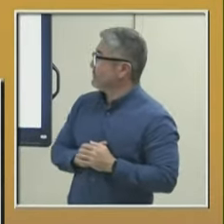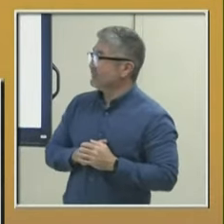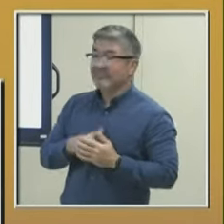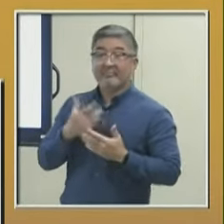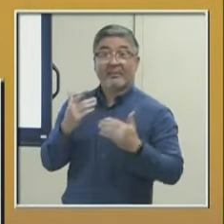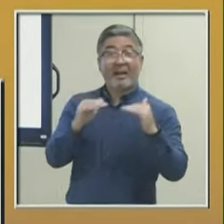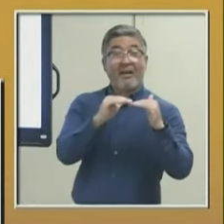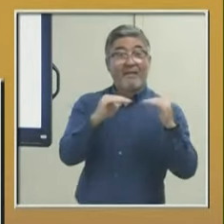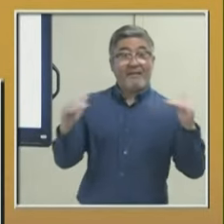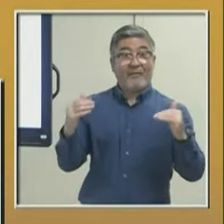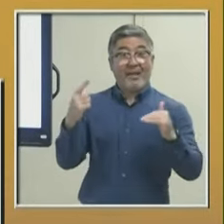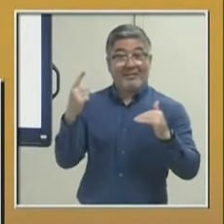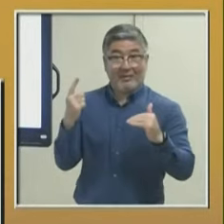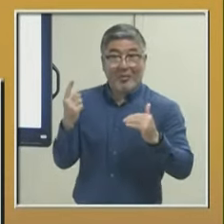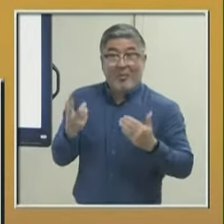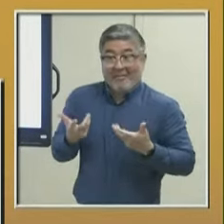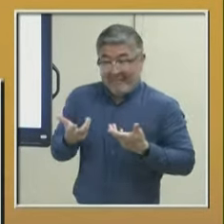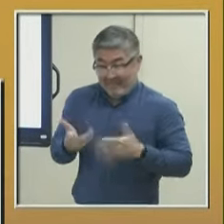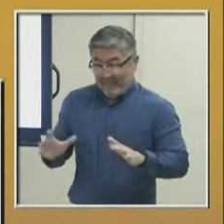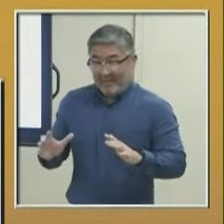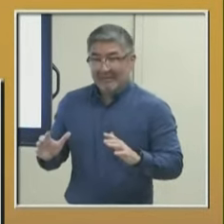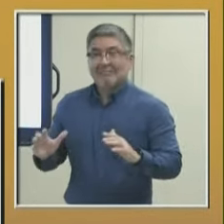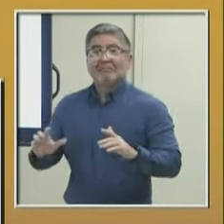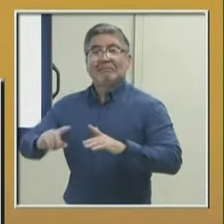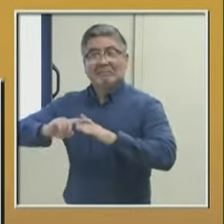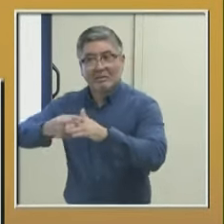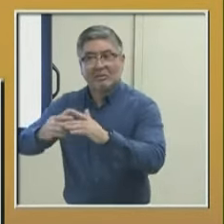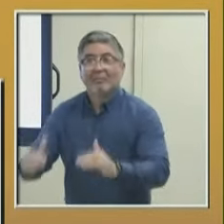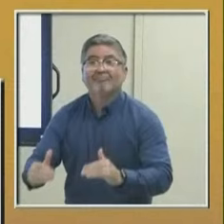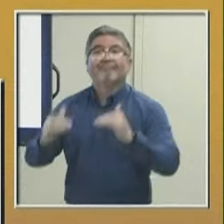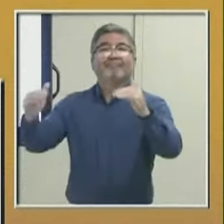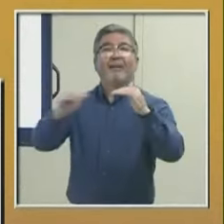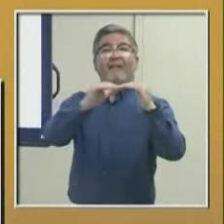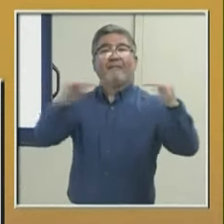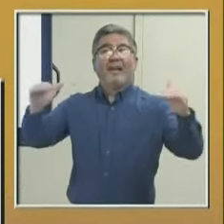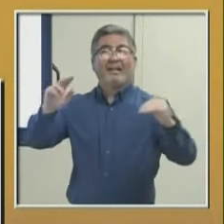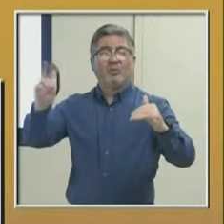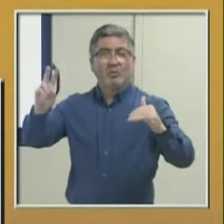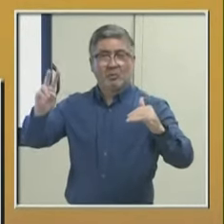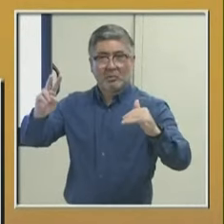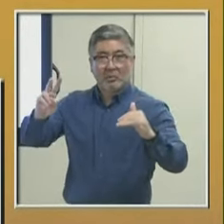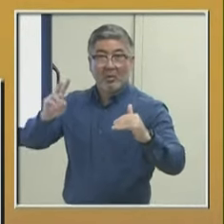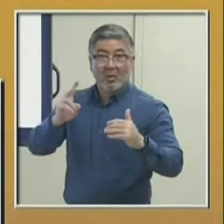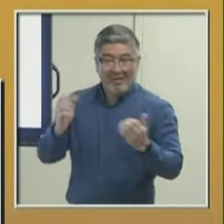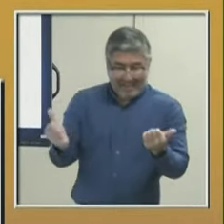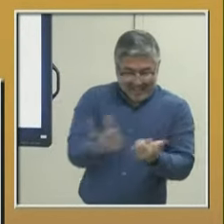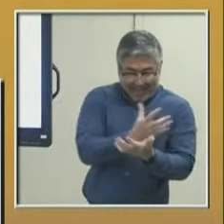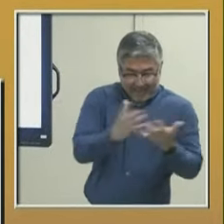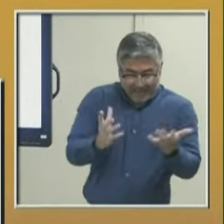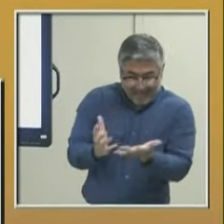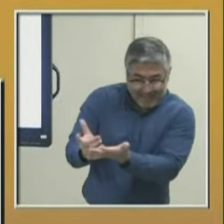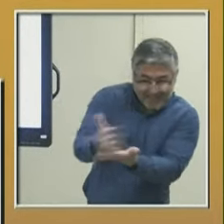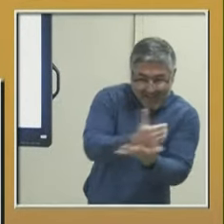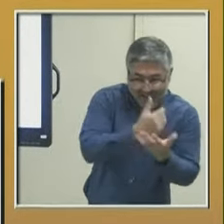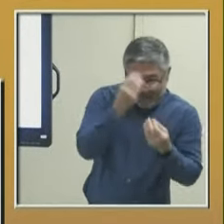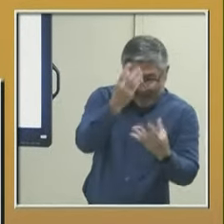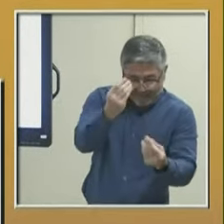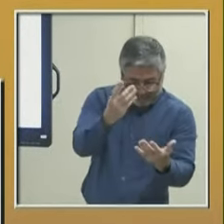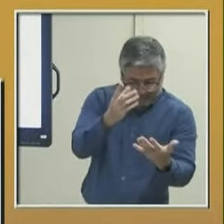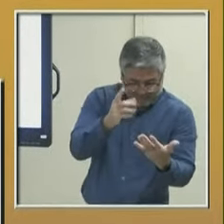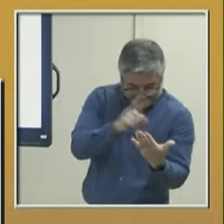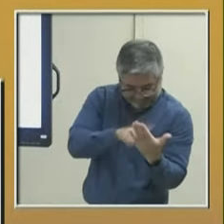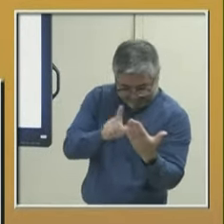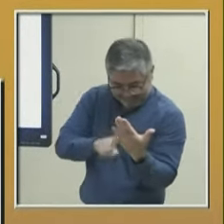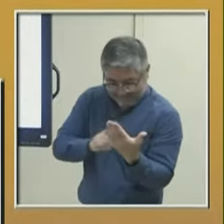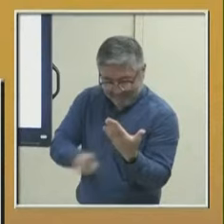one, we transition to phase two. Phase two is an analysis of the facts that we've gathered. We're going to examine all aspects of